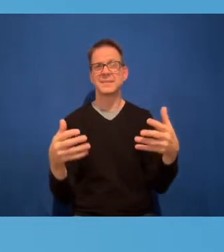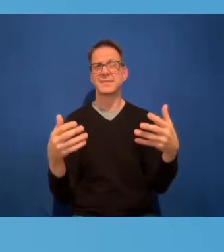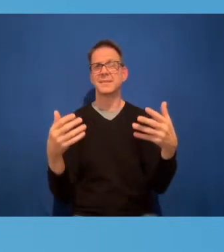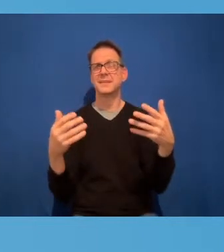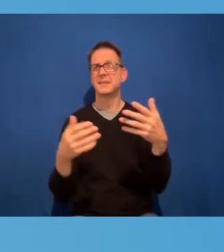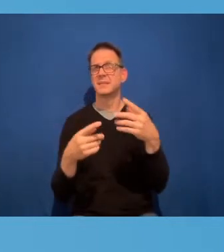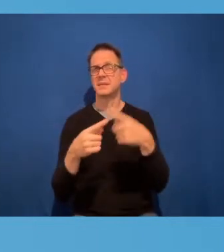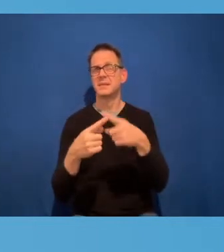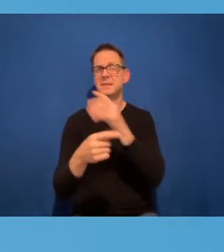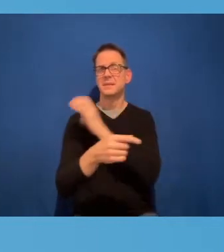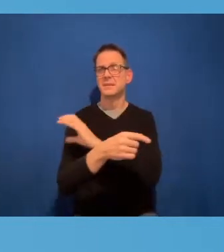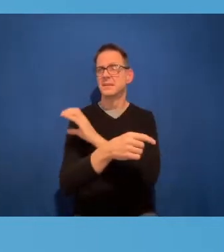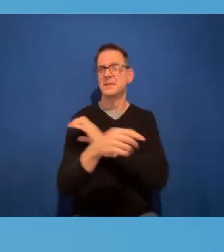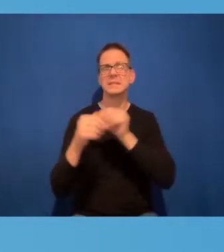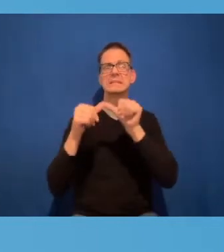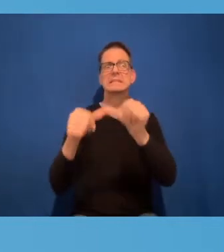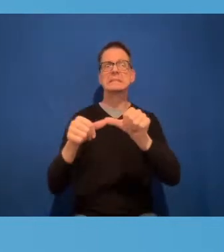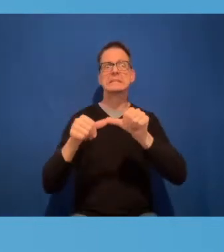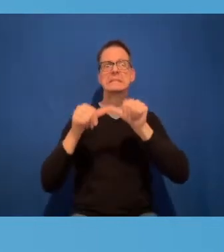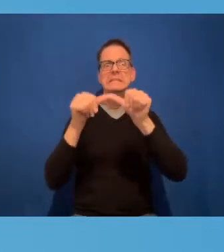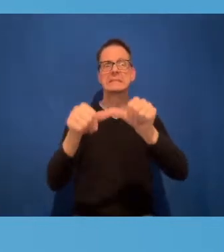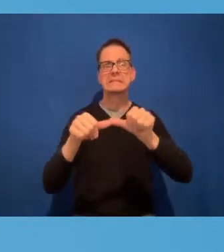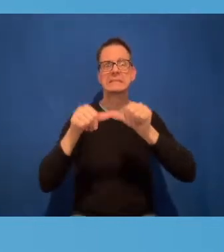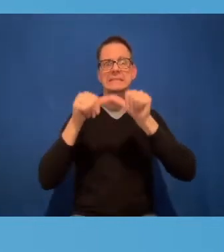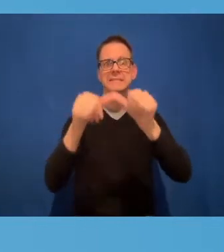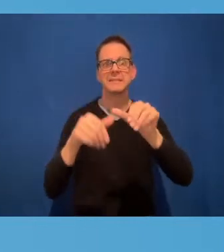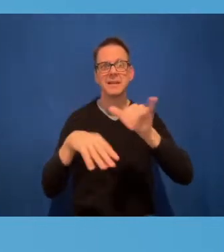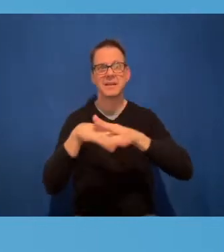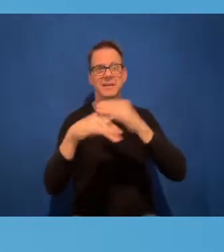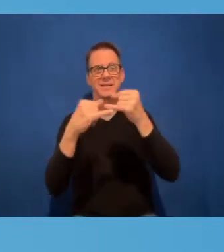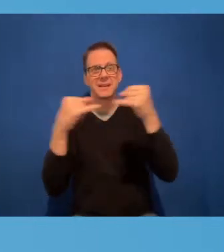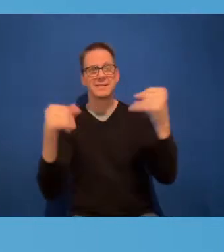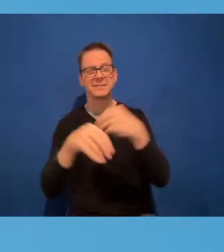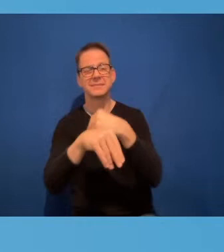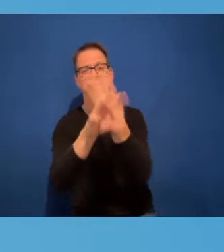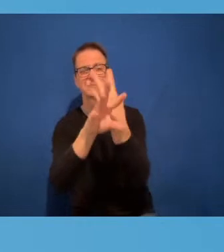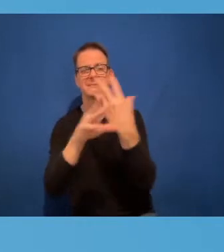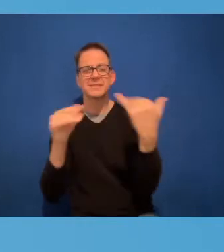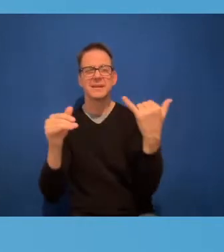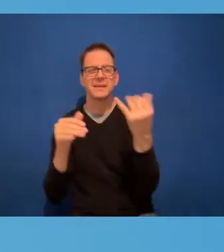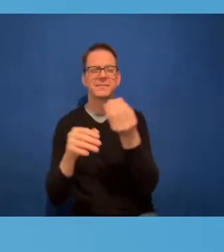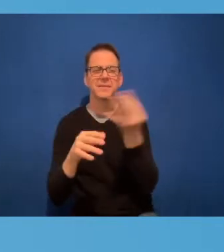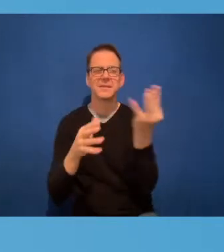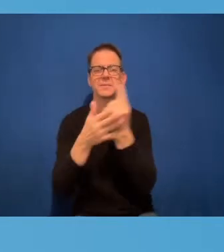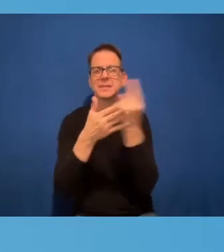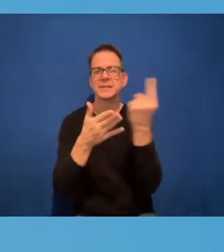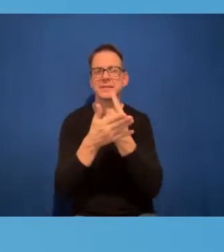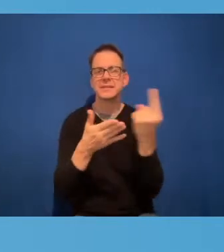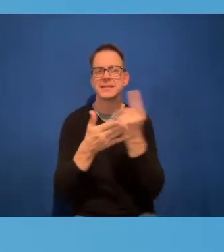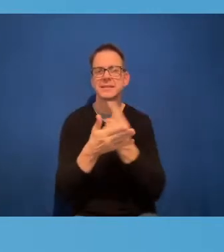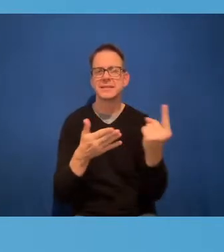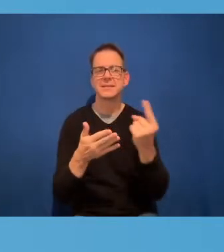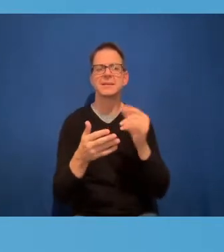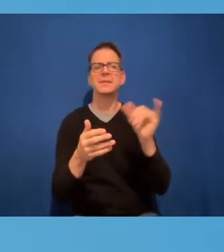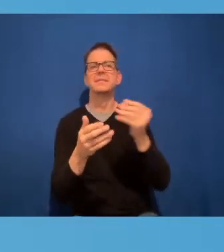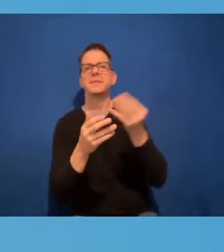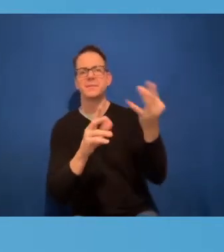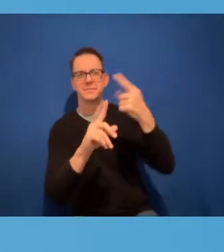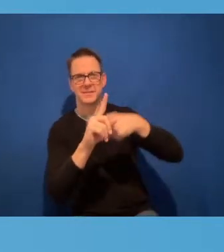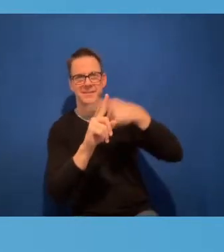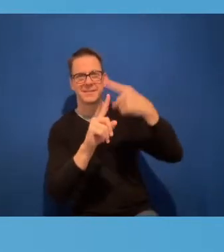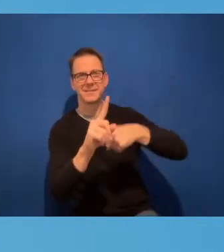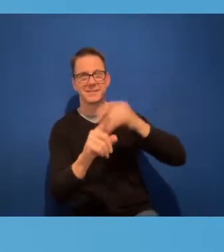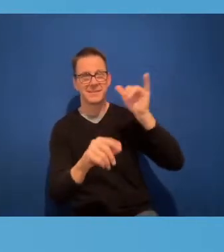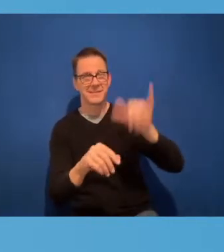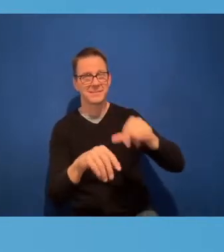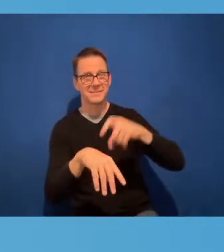clinics, but we went online for a few weeks to a few months. And at that time, the government, instead of supporting family